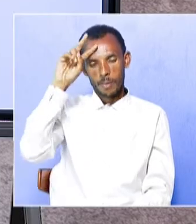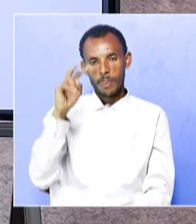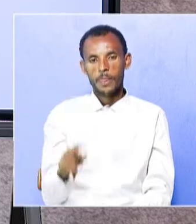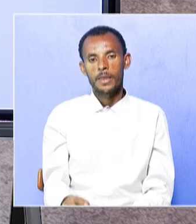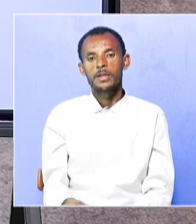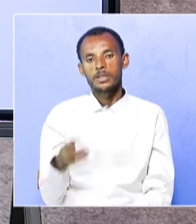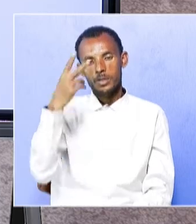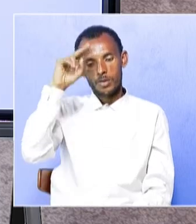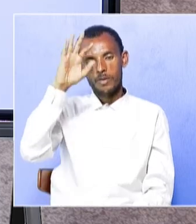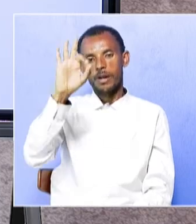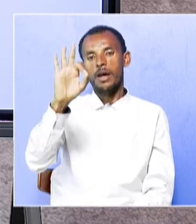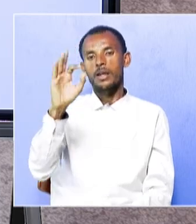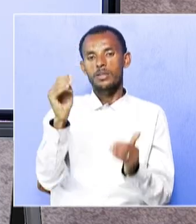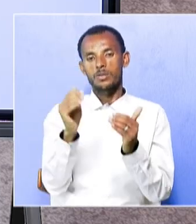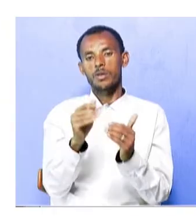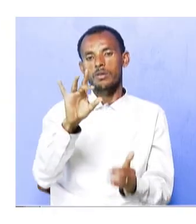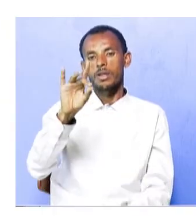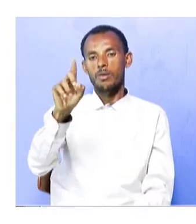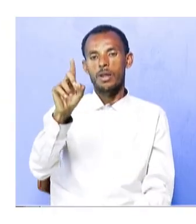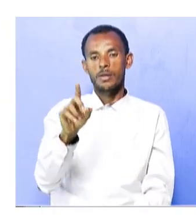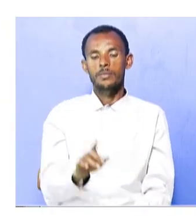the square of 9 is 81.